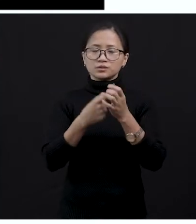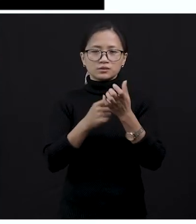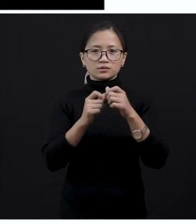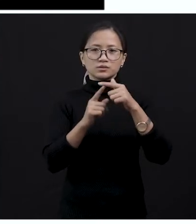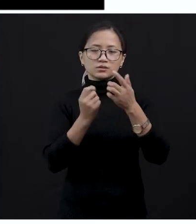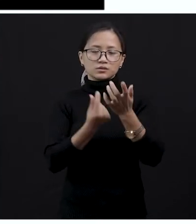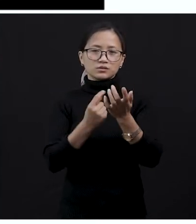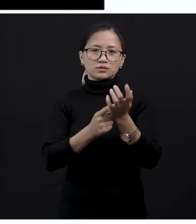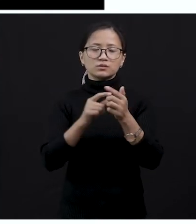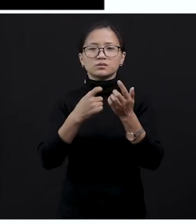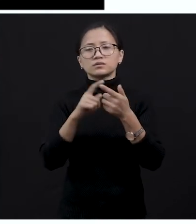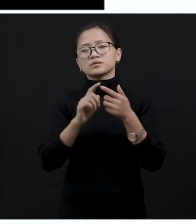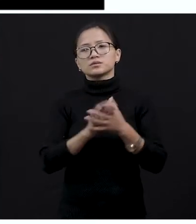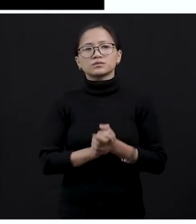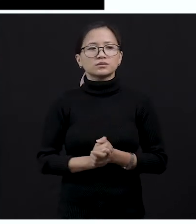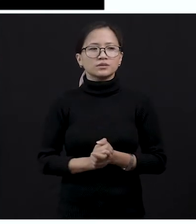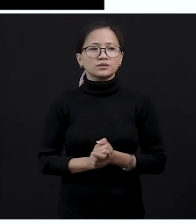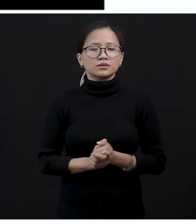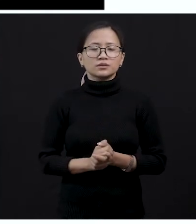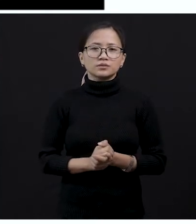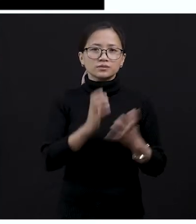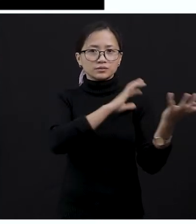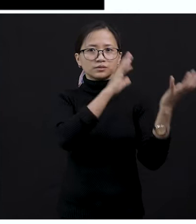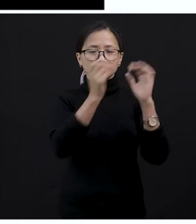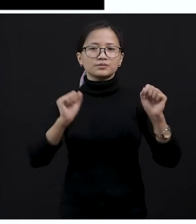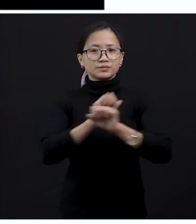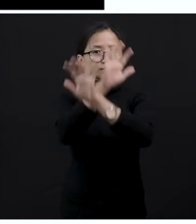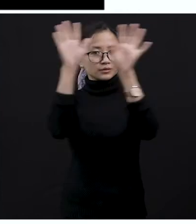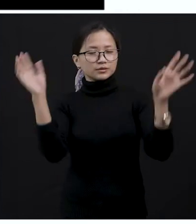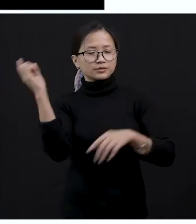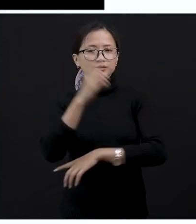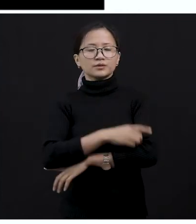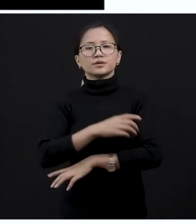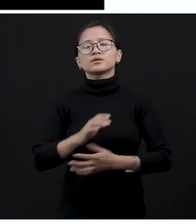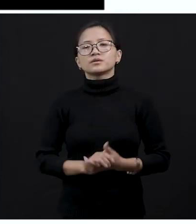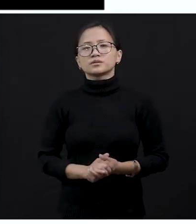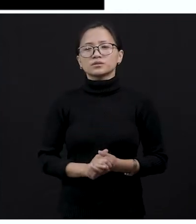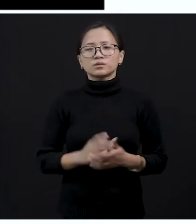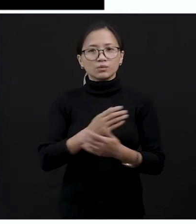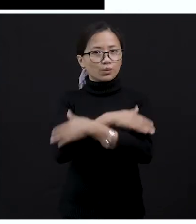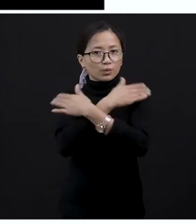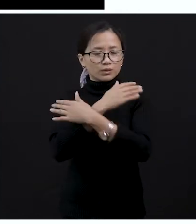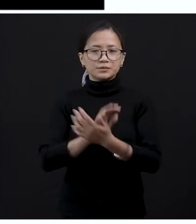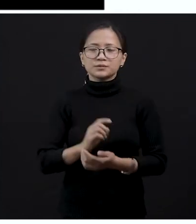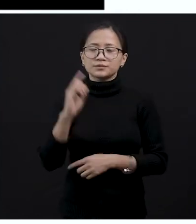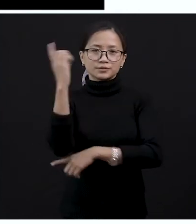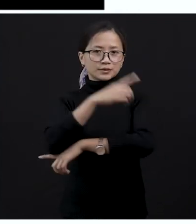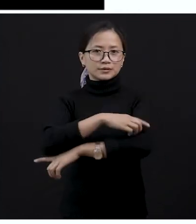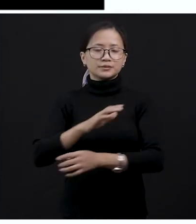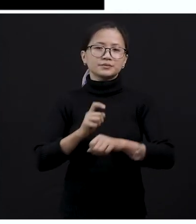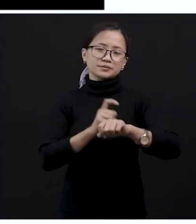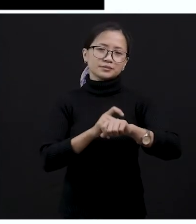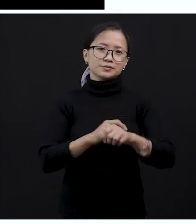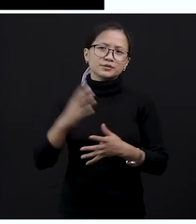that the earth that is brighter in the daytime is also warmer in the daytime, right? Because